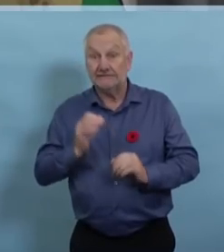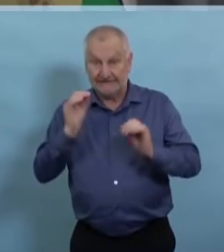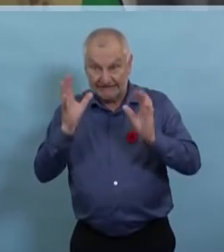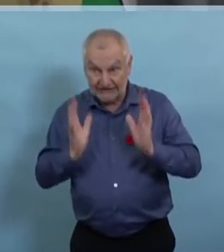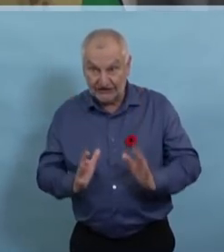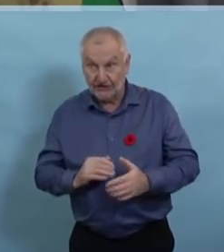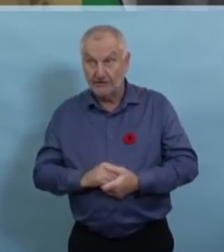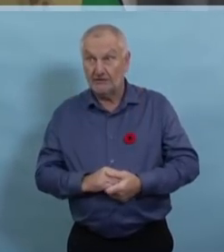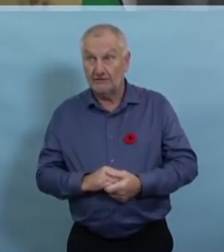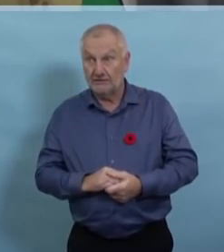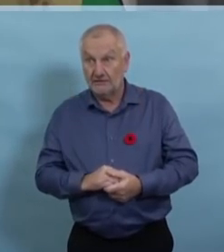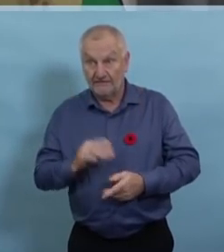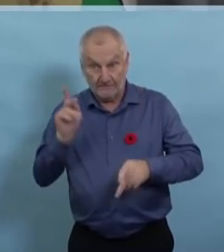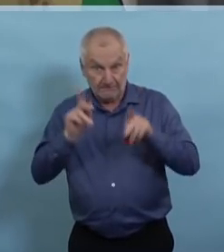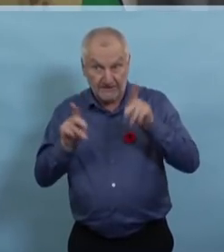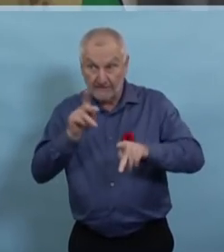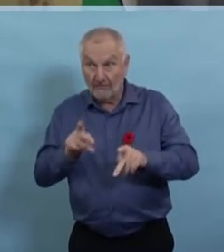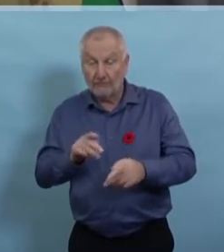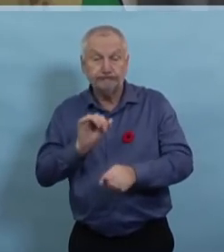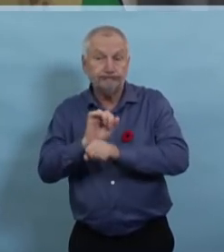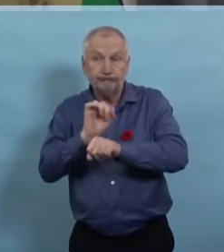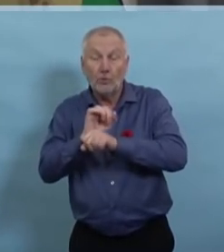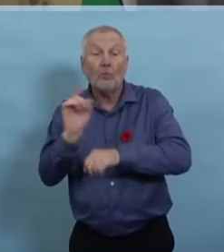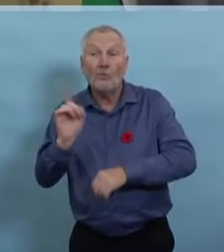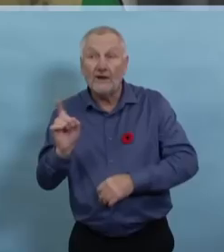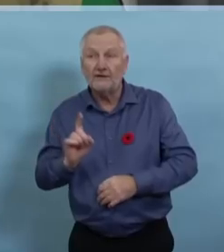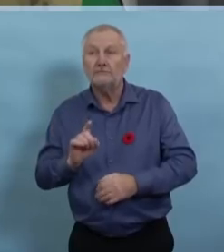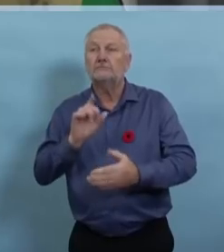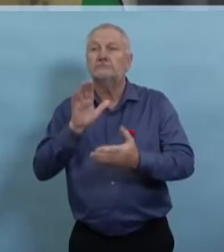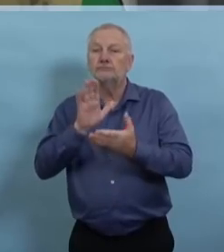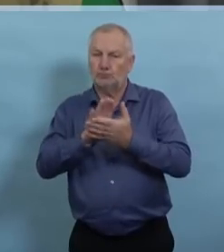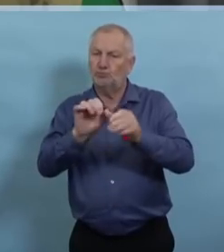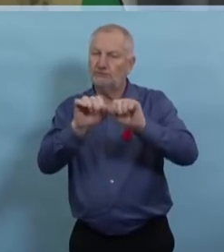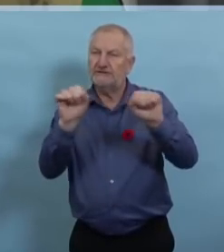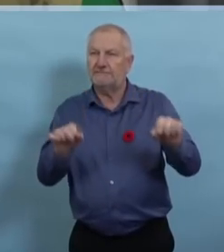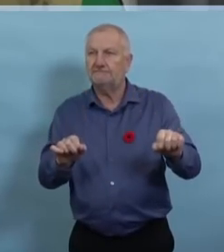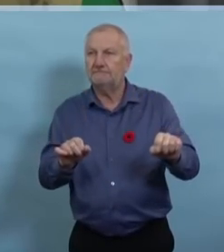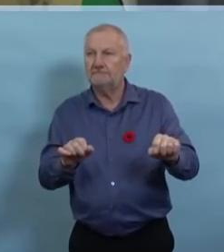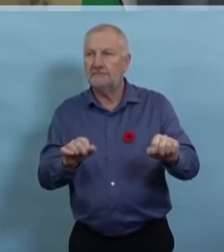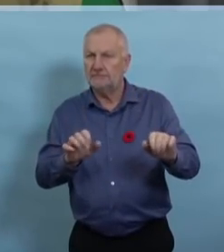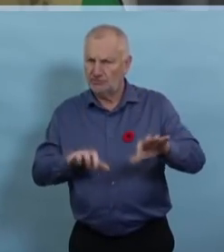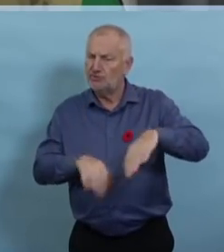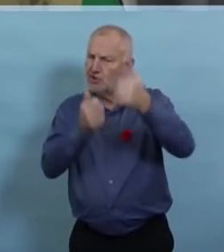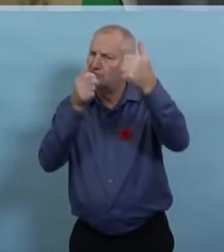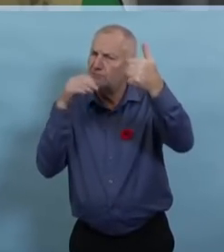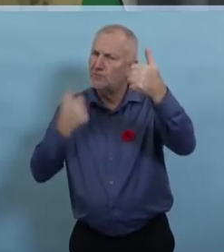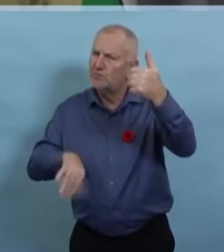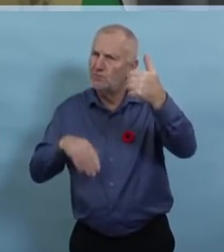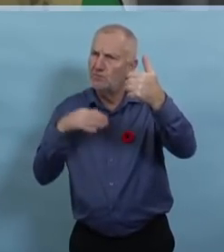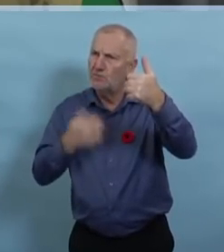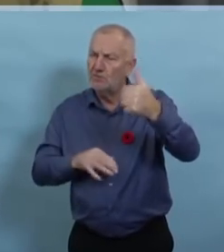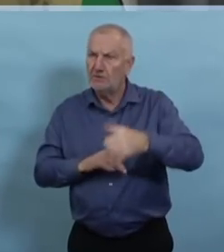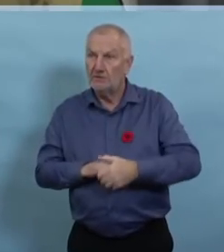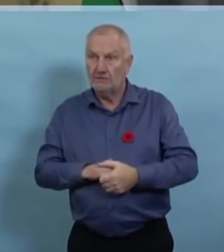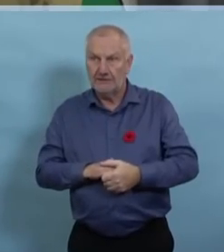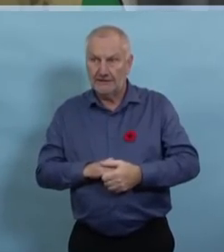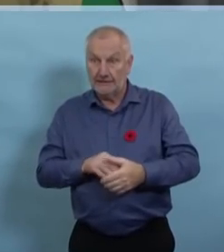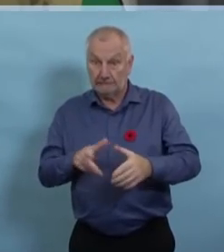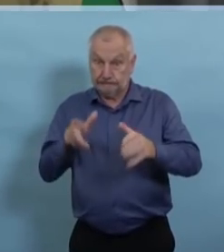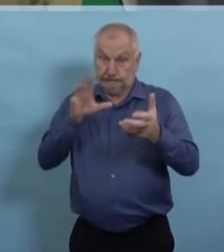those who are working in the school system, as there's been disruption, as one would expect, during